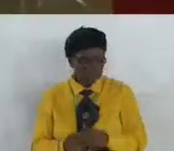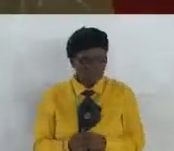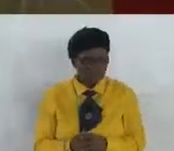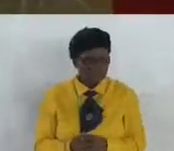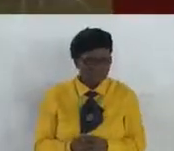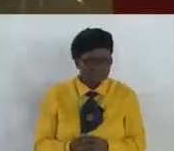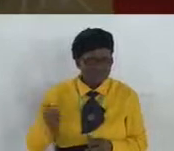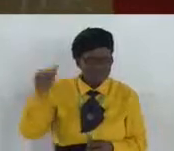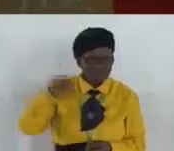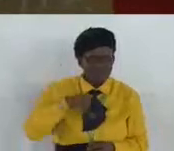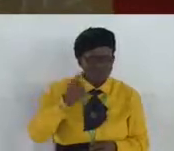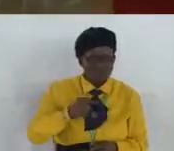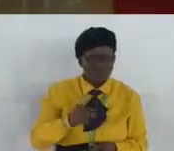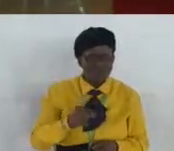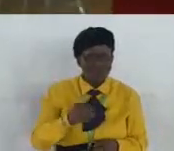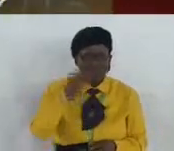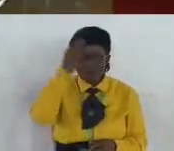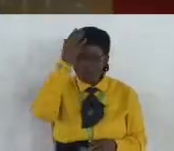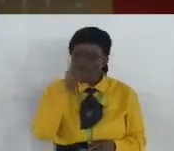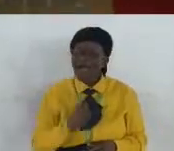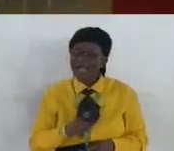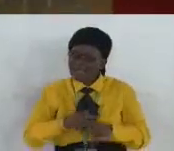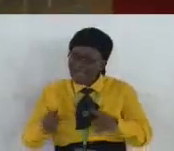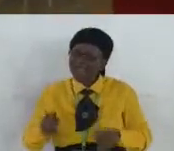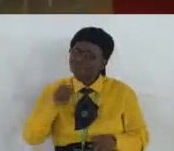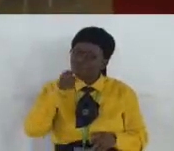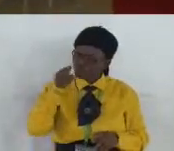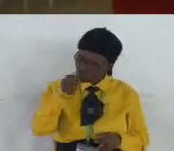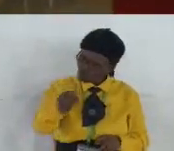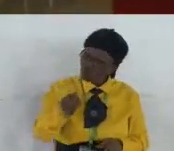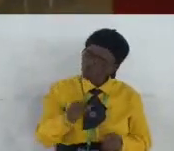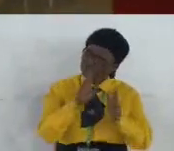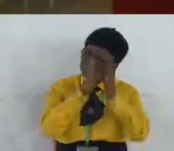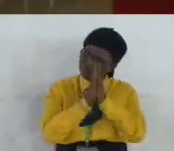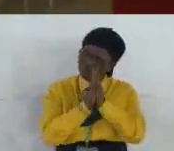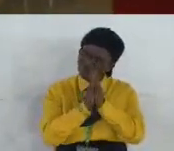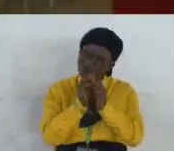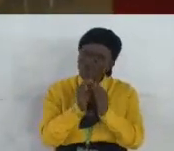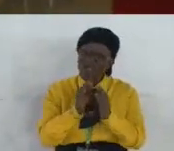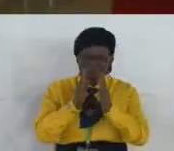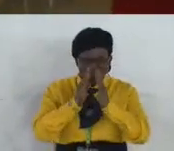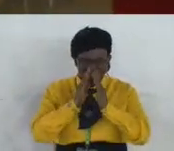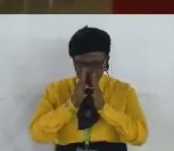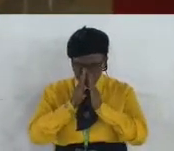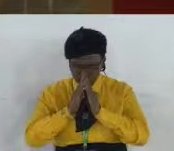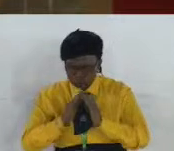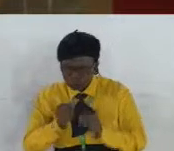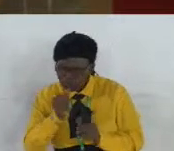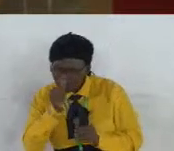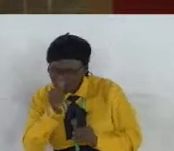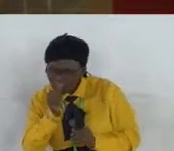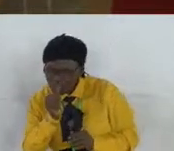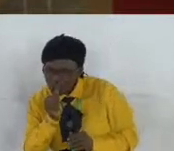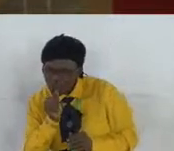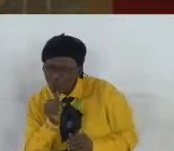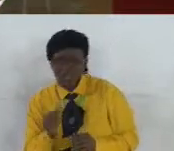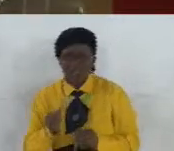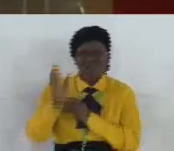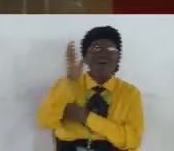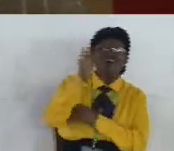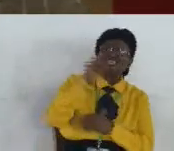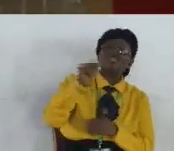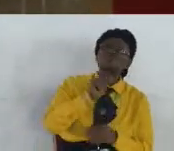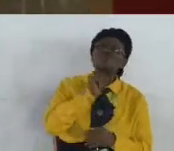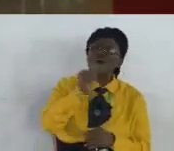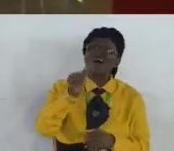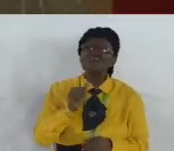why can't you pray quietly? God is not deaf. I say, I know, but it's not